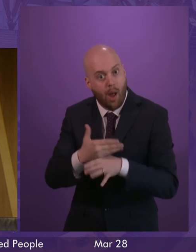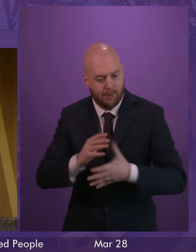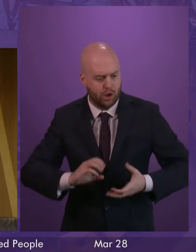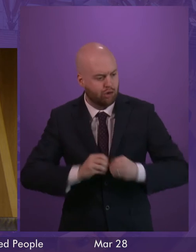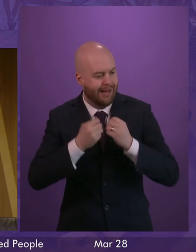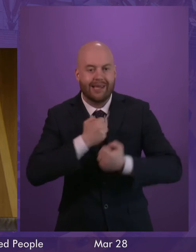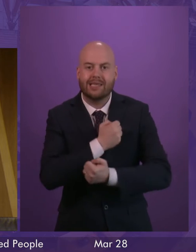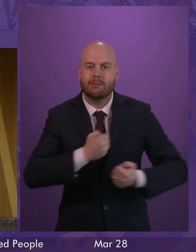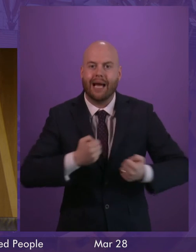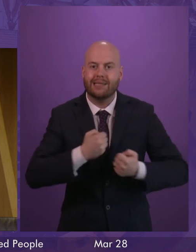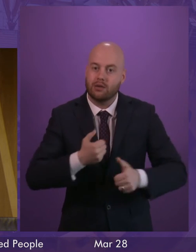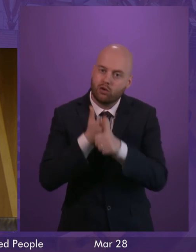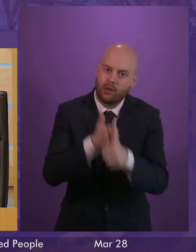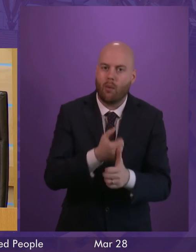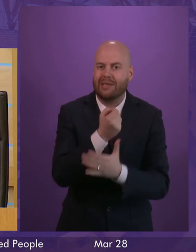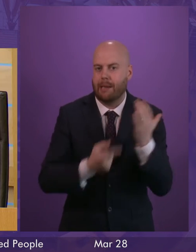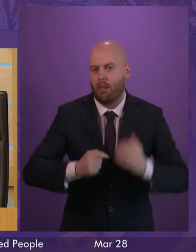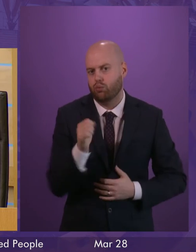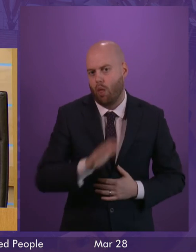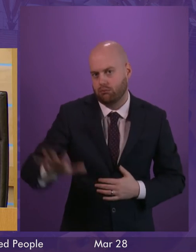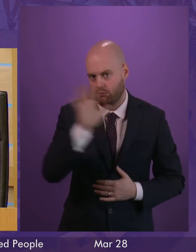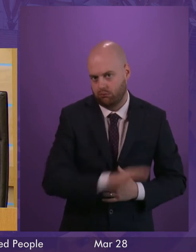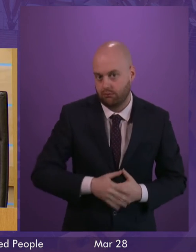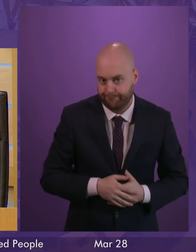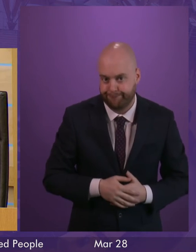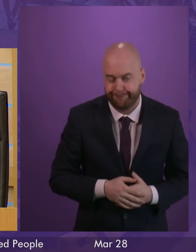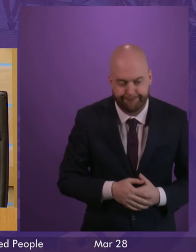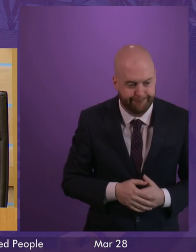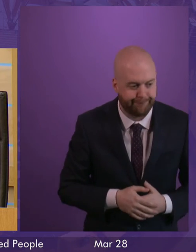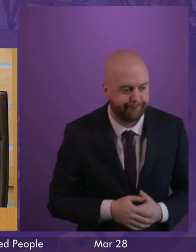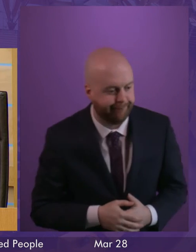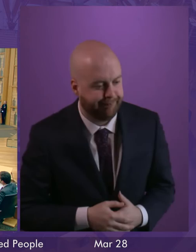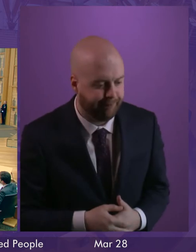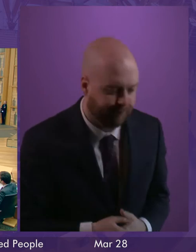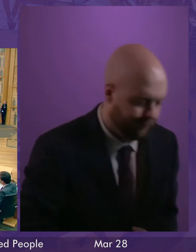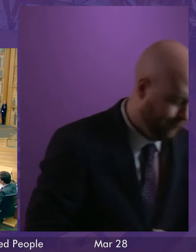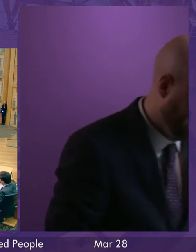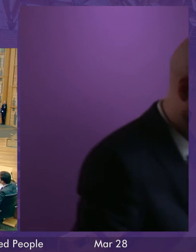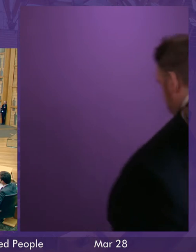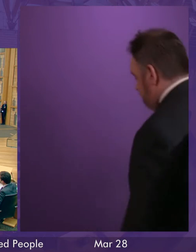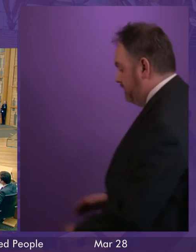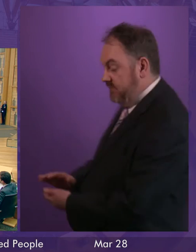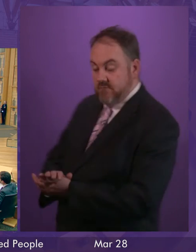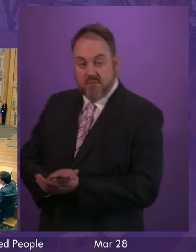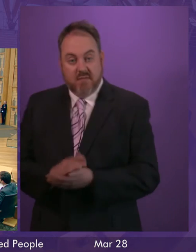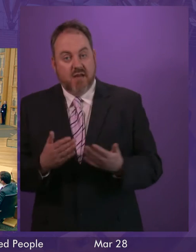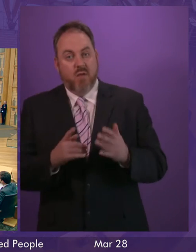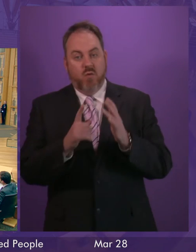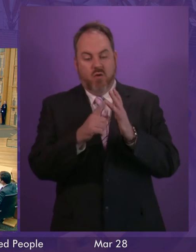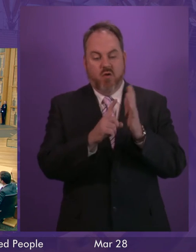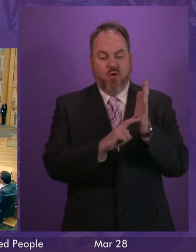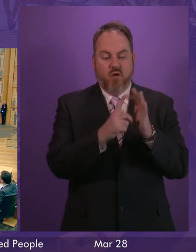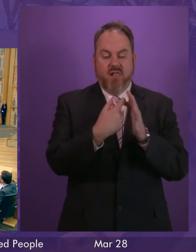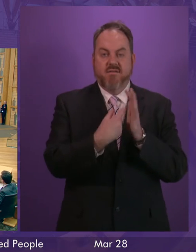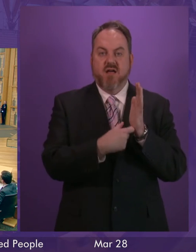disabled people in Scotland. Thank you. Oliver Mundell, to be followed by Kenneth Gibbs and Mr Mundell. Thank you, Presiding officer.